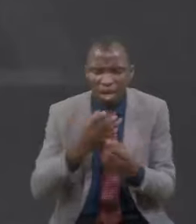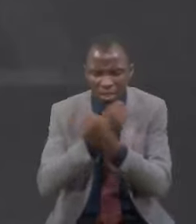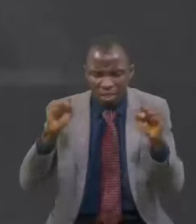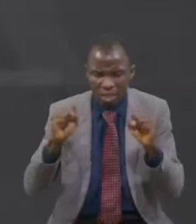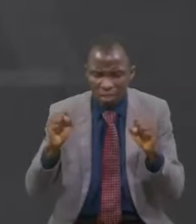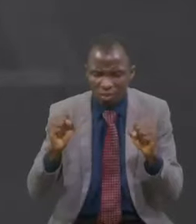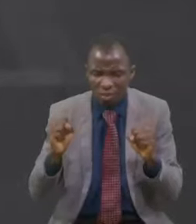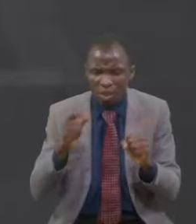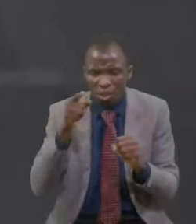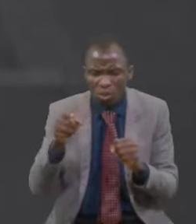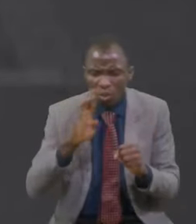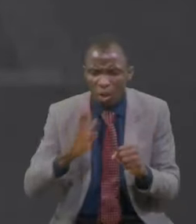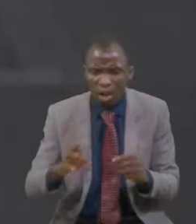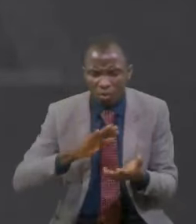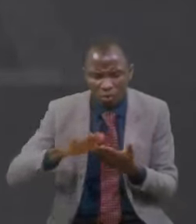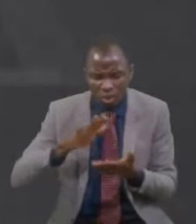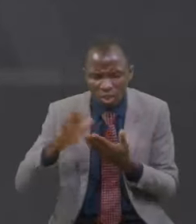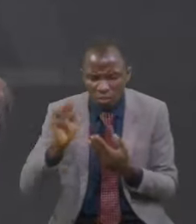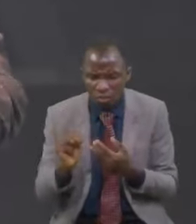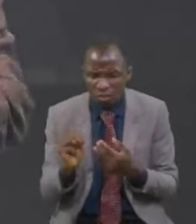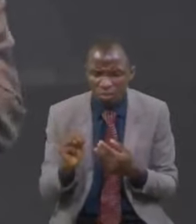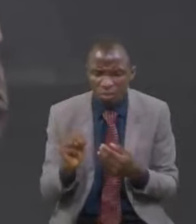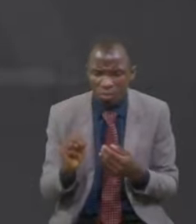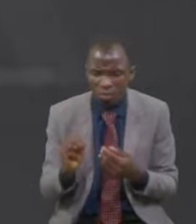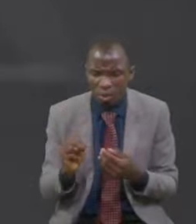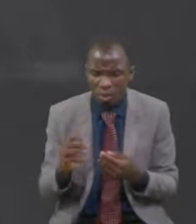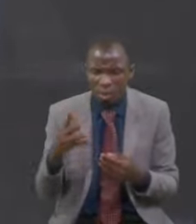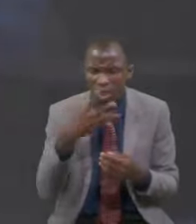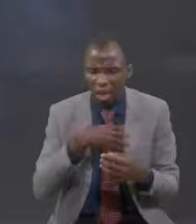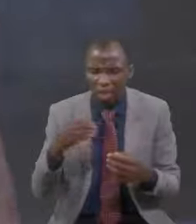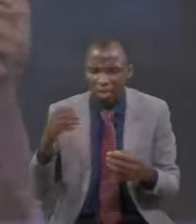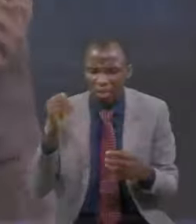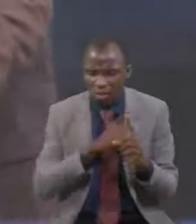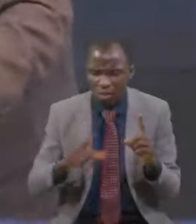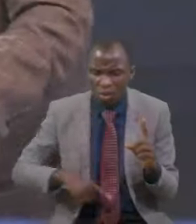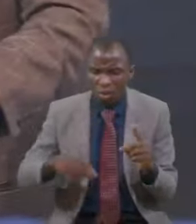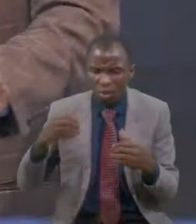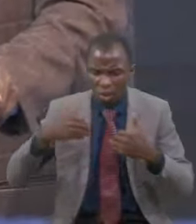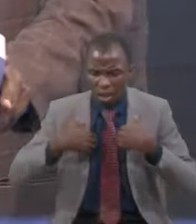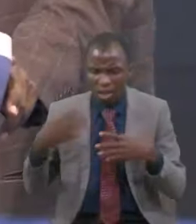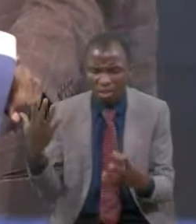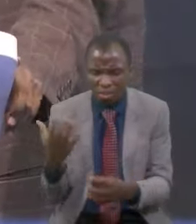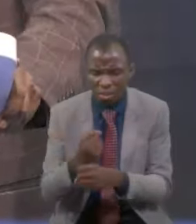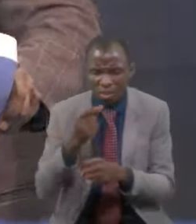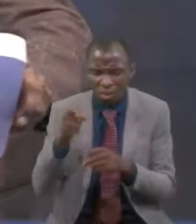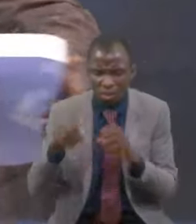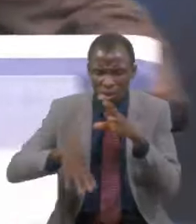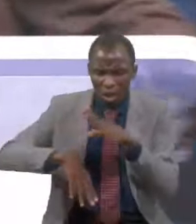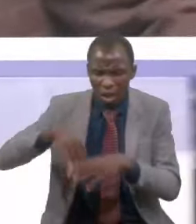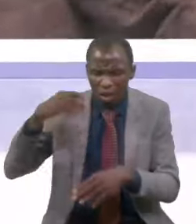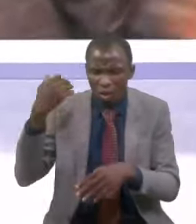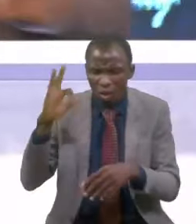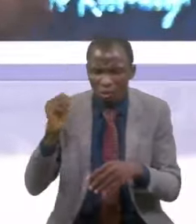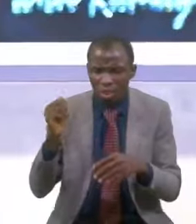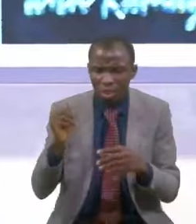are forgiven. And the Lord has taken you out of the kingdom of darkness,